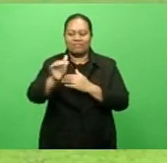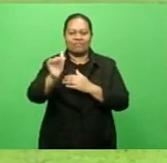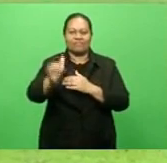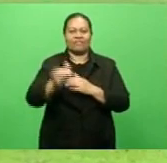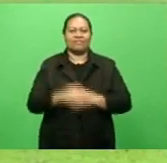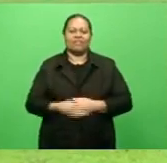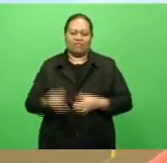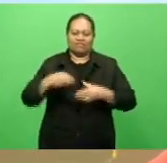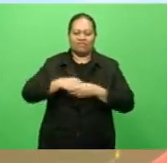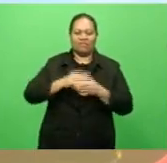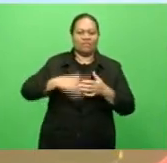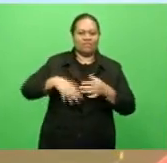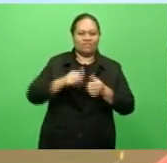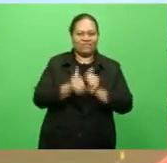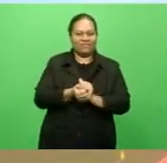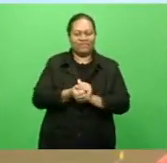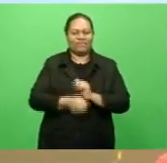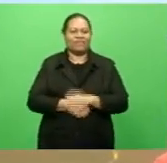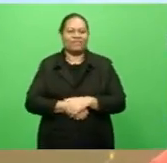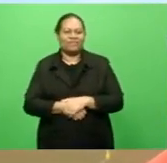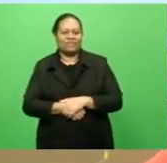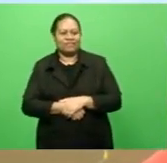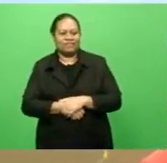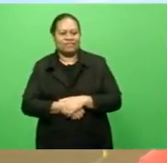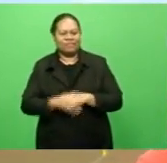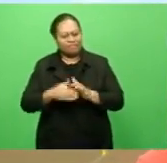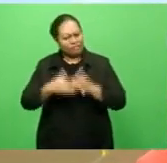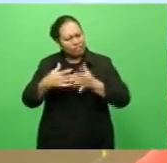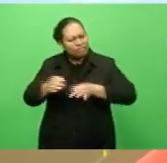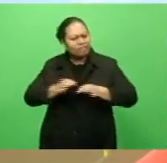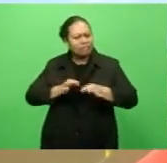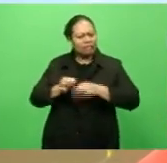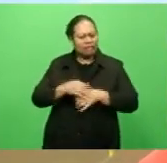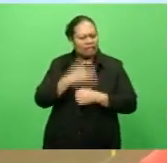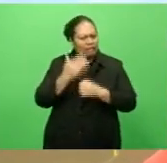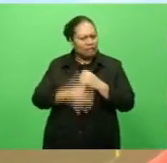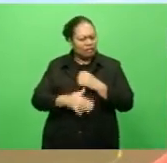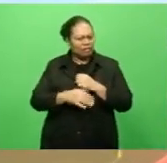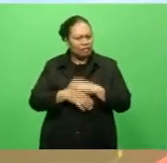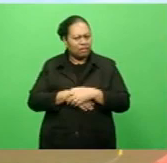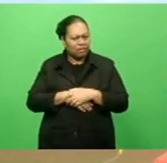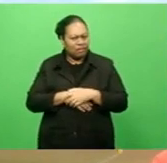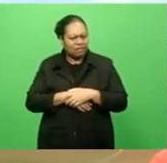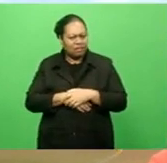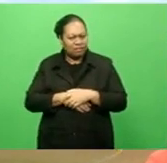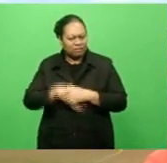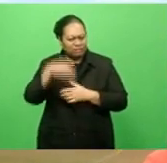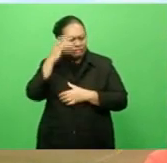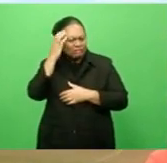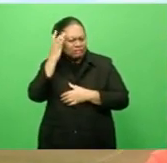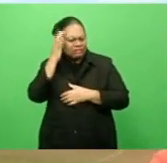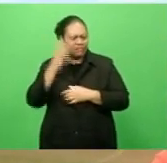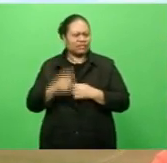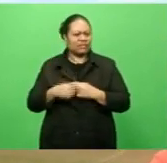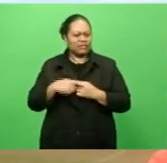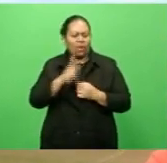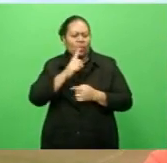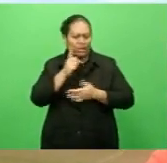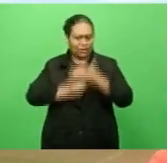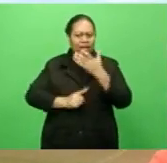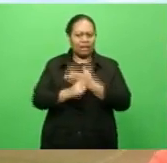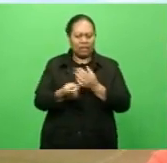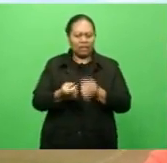sport. When we were planning it, we just thought we didn't really put too much thought into what the T10 would bring to